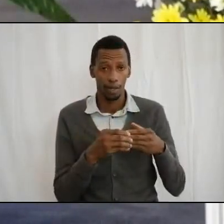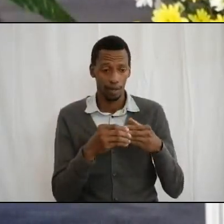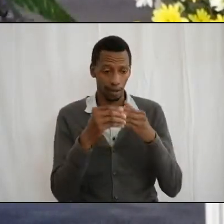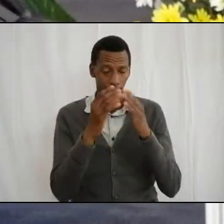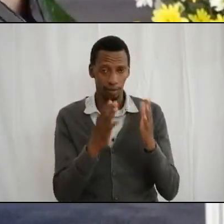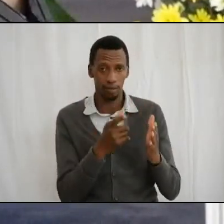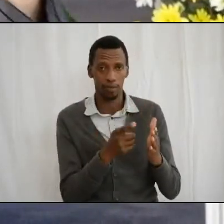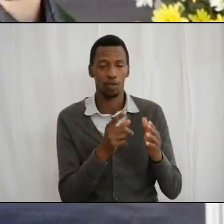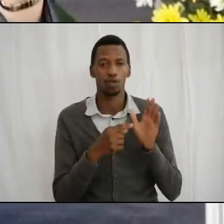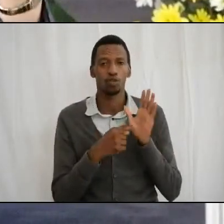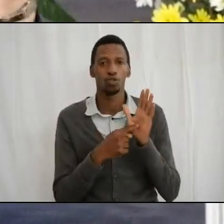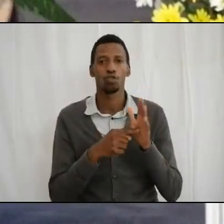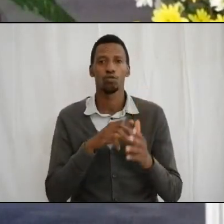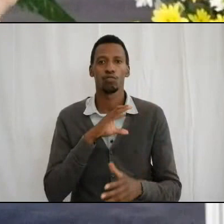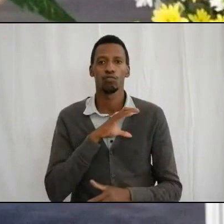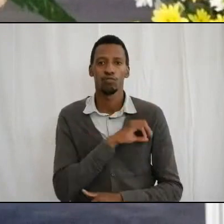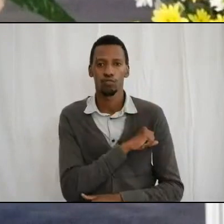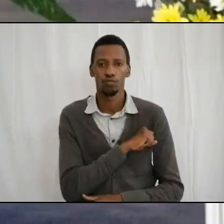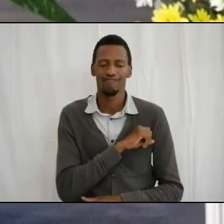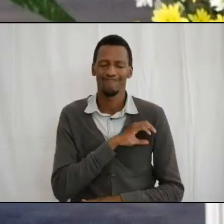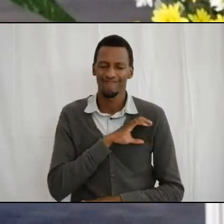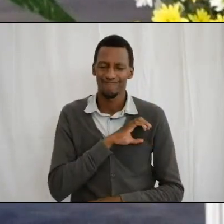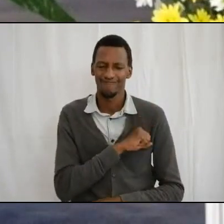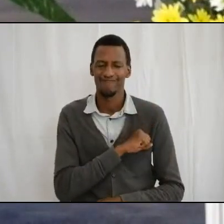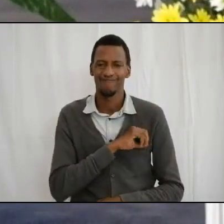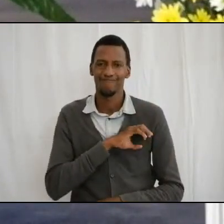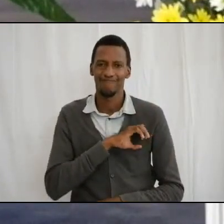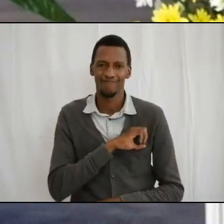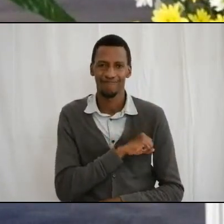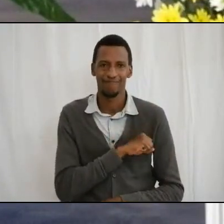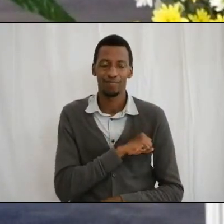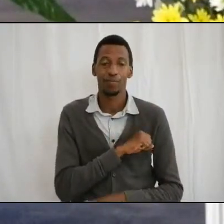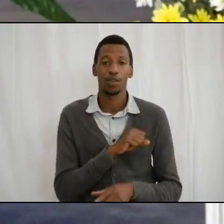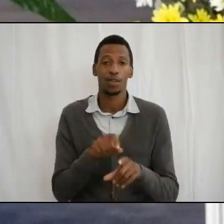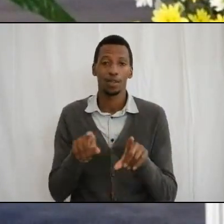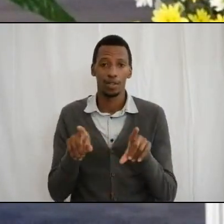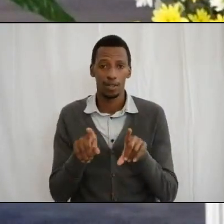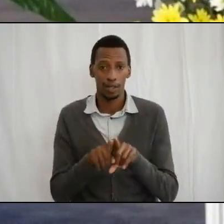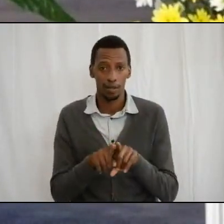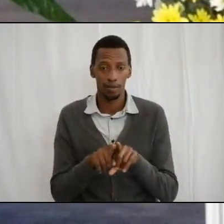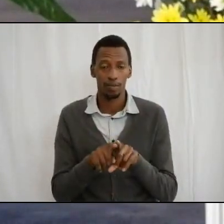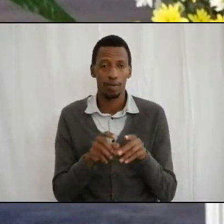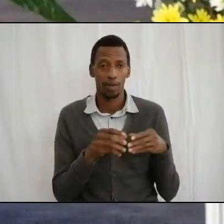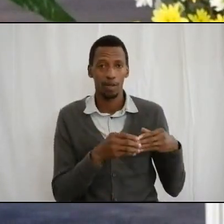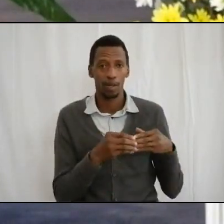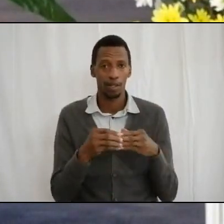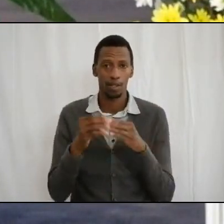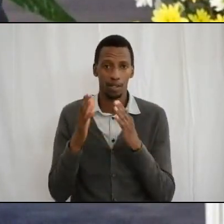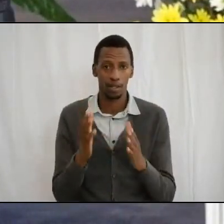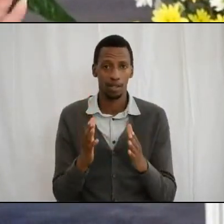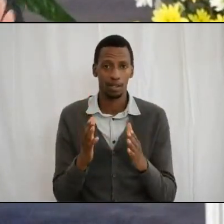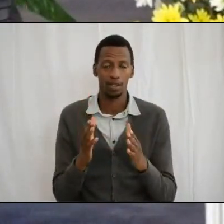persevere. True leaders also ruthlessly prepare.